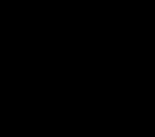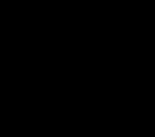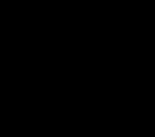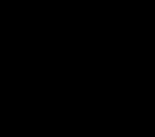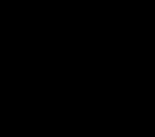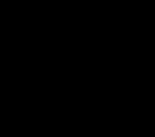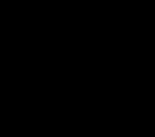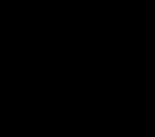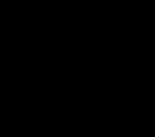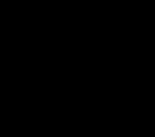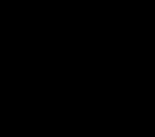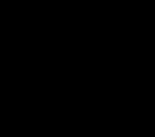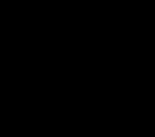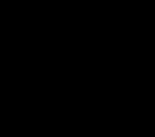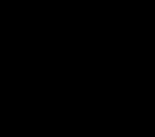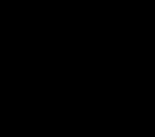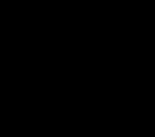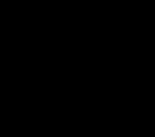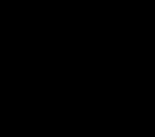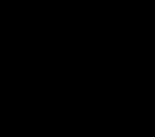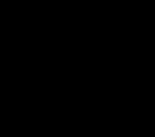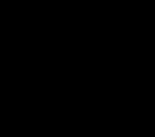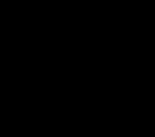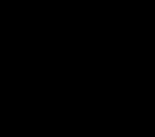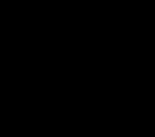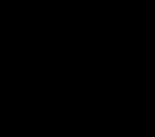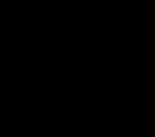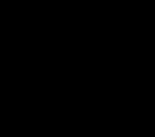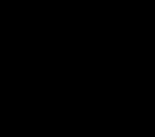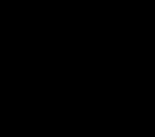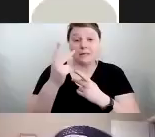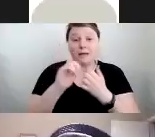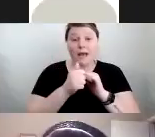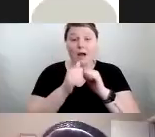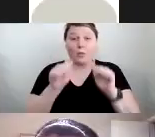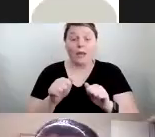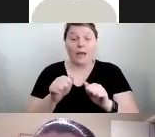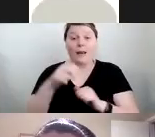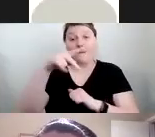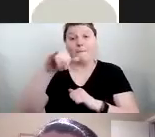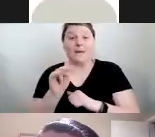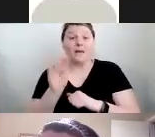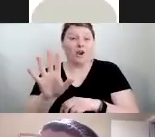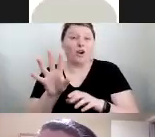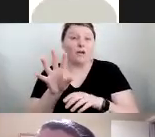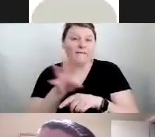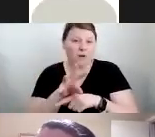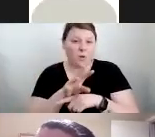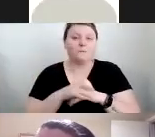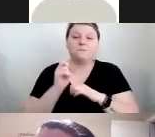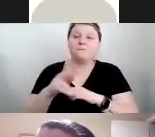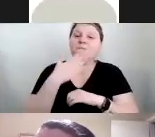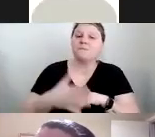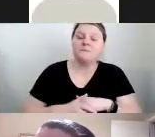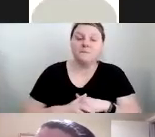Please look in the chat box if you would like to see how you could pin her video. Thank you,